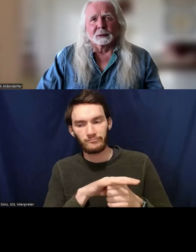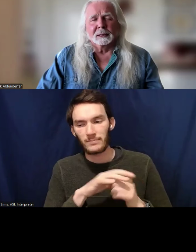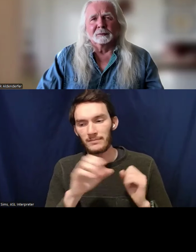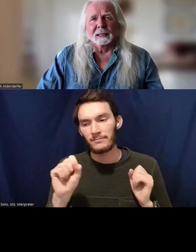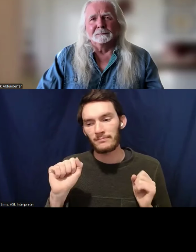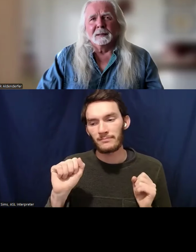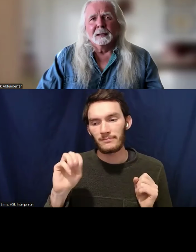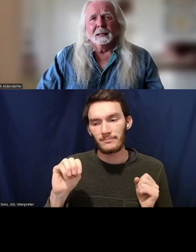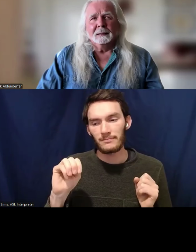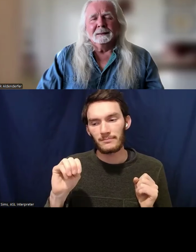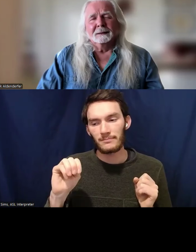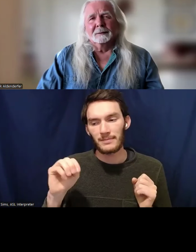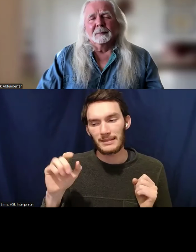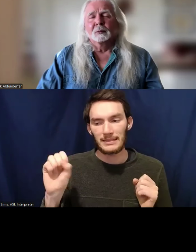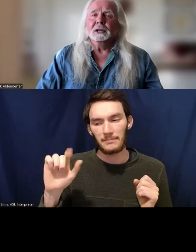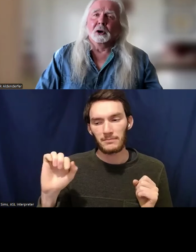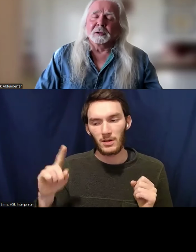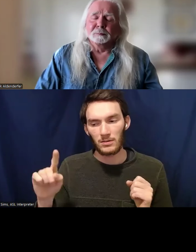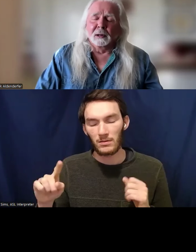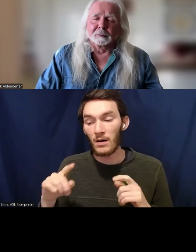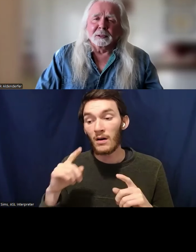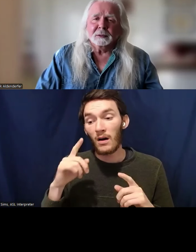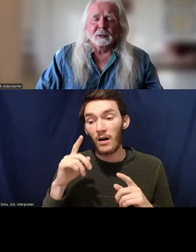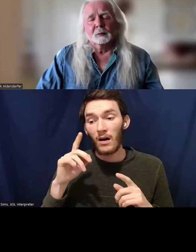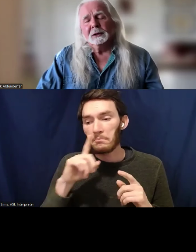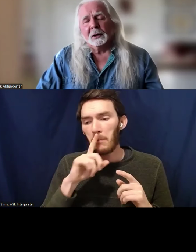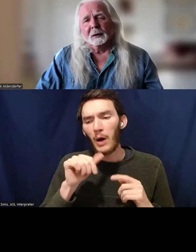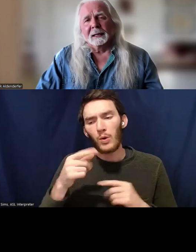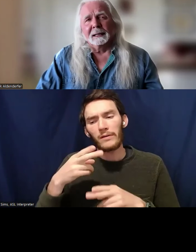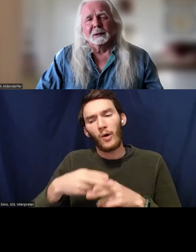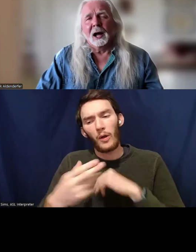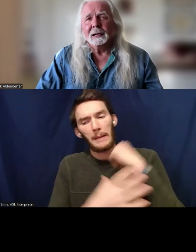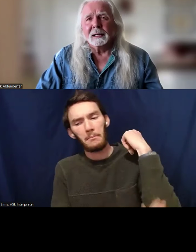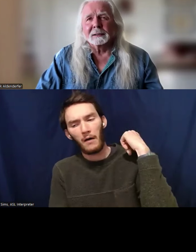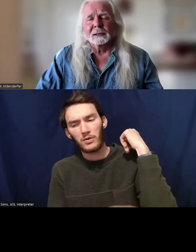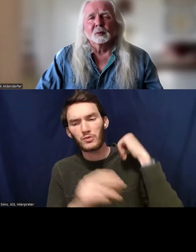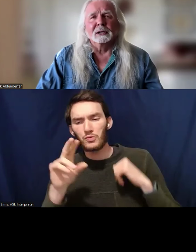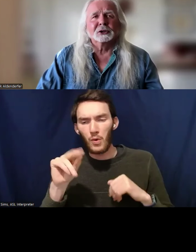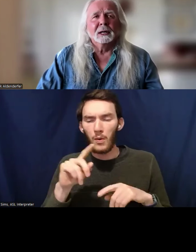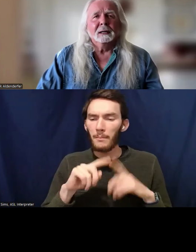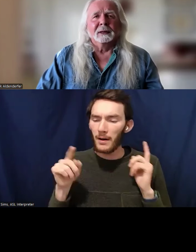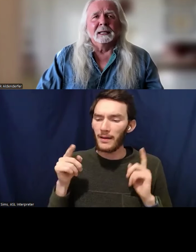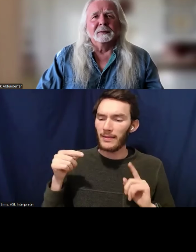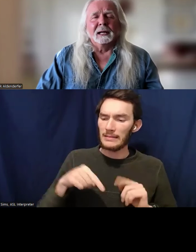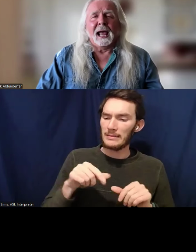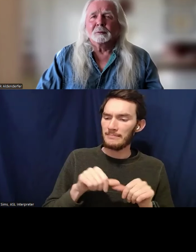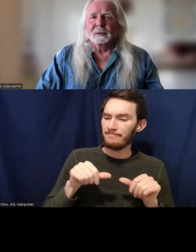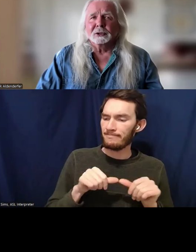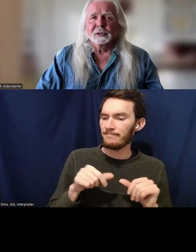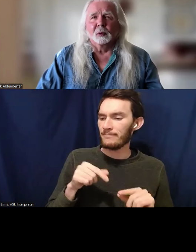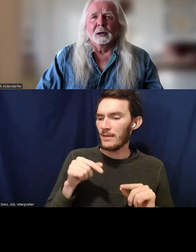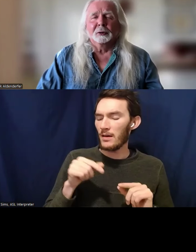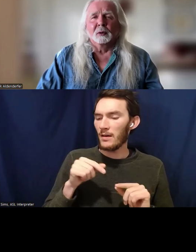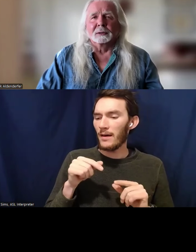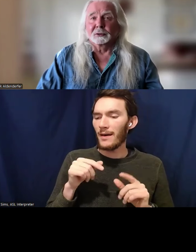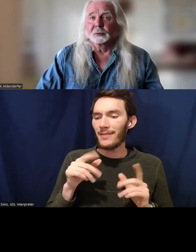a relatively, I wouldn't call it impoverished, but I would call it a context in which the acquisition